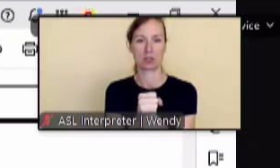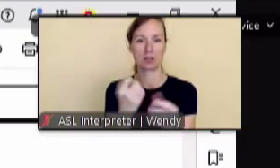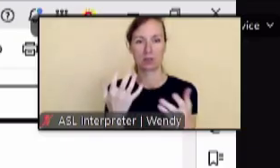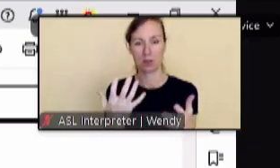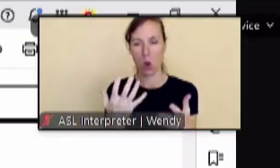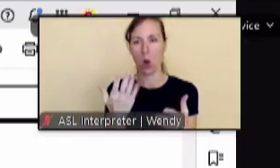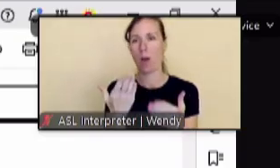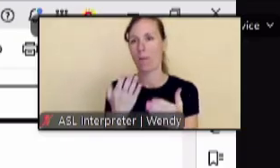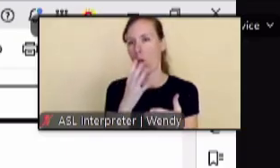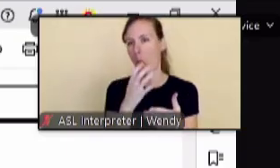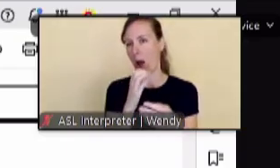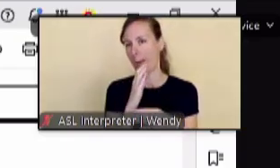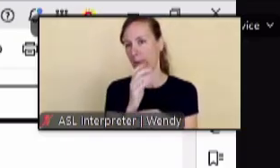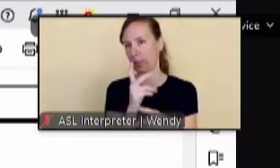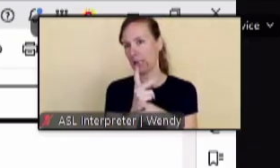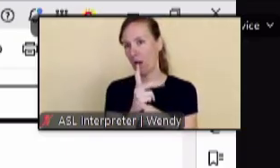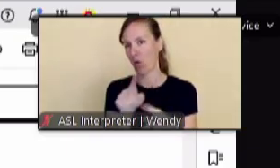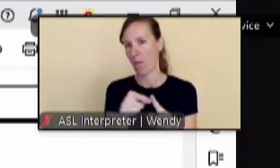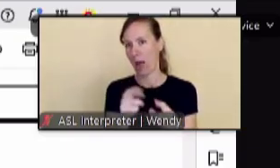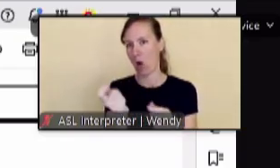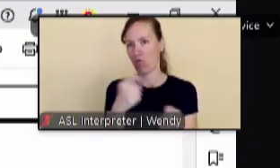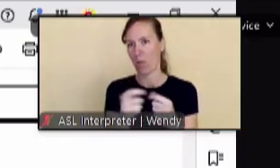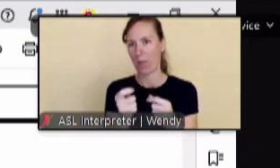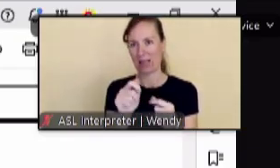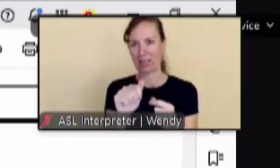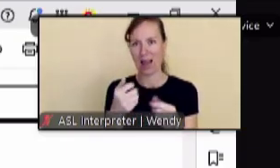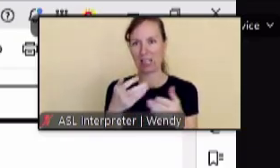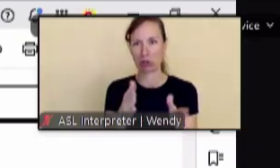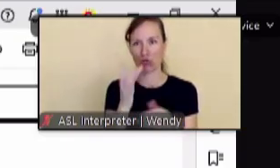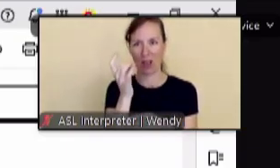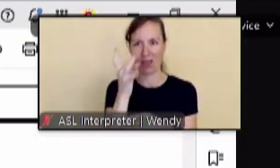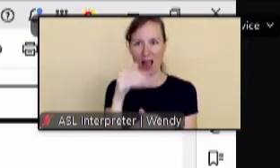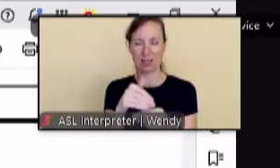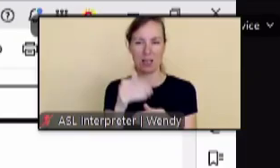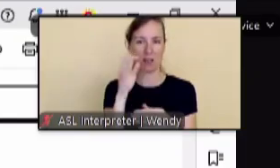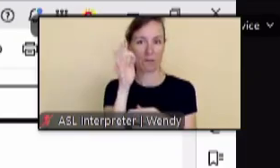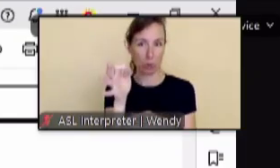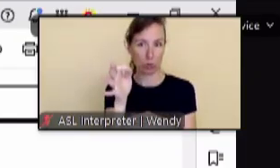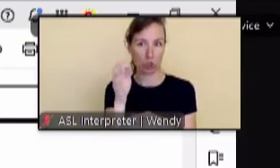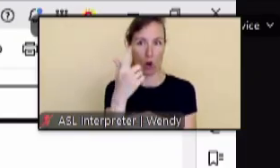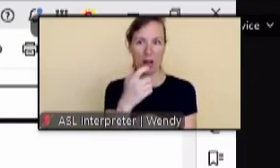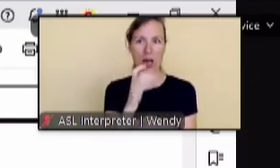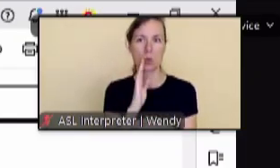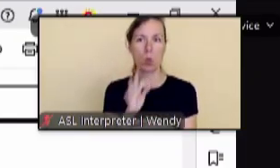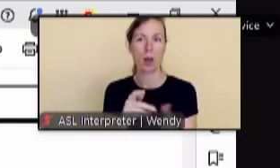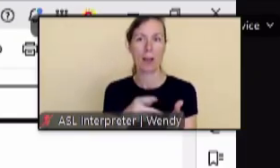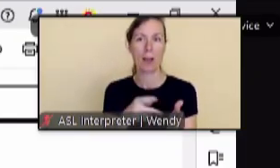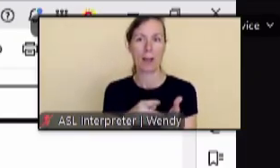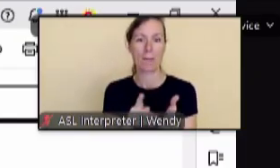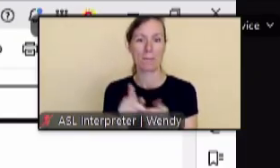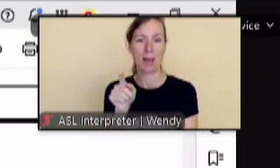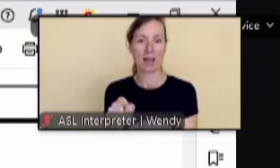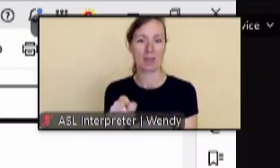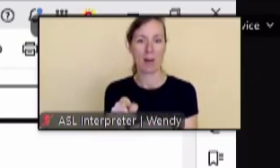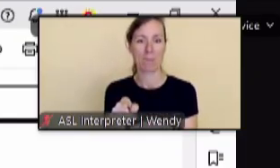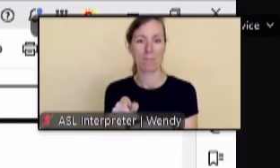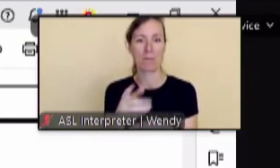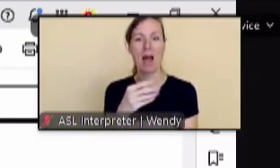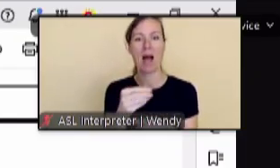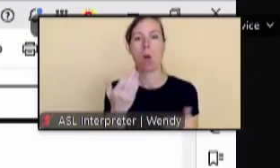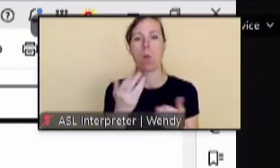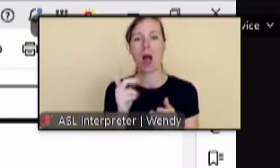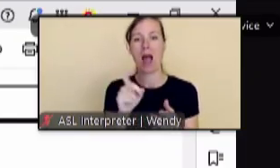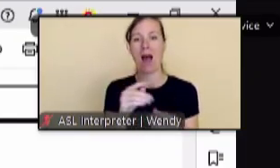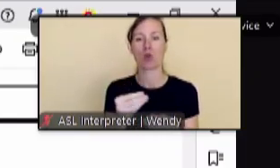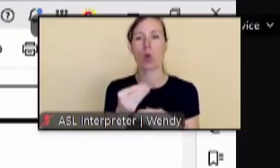careful about replacing any streetlights in the near future, because we'll pay them and then probably have to buy it back for about the same price.